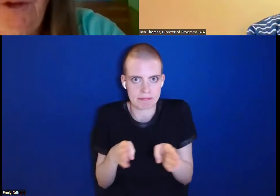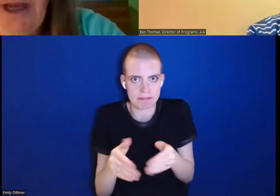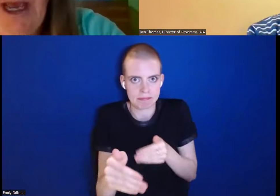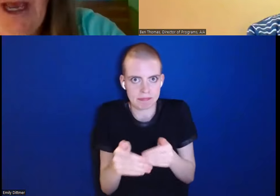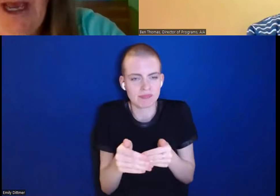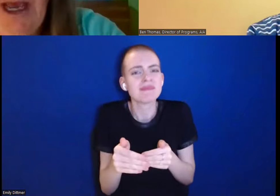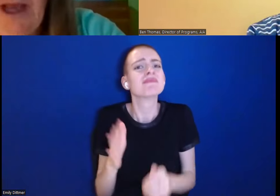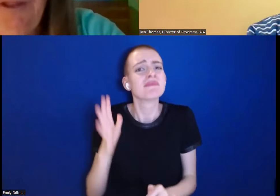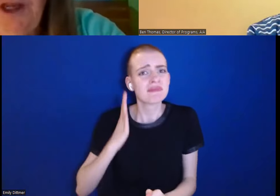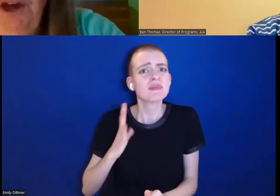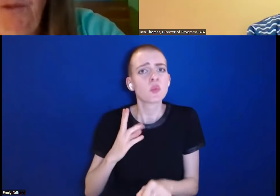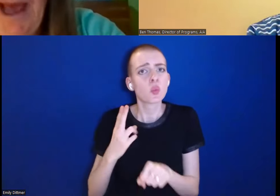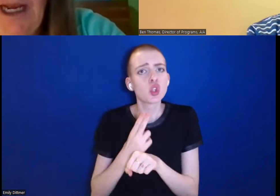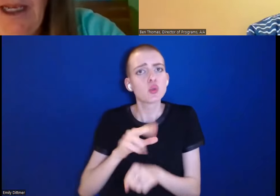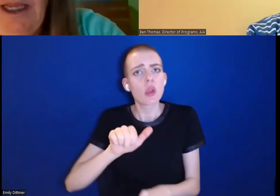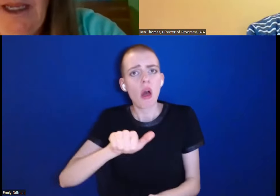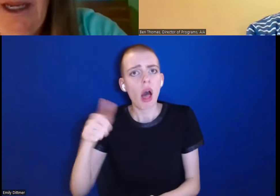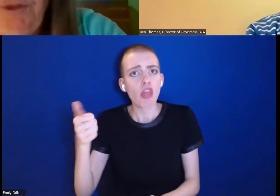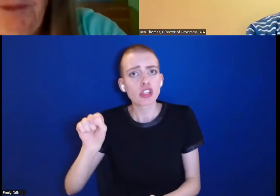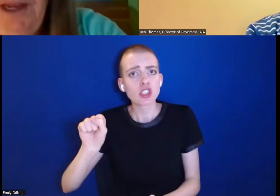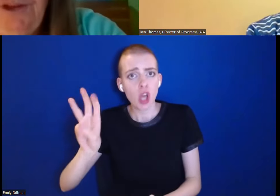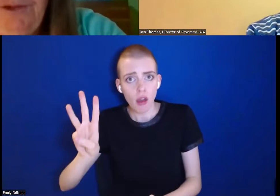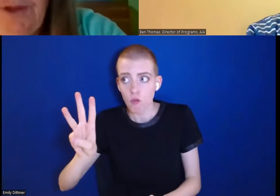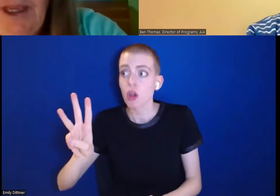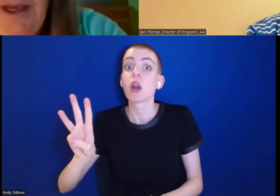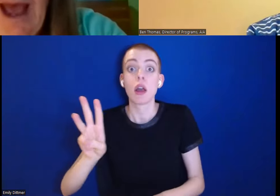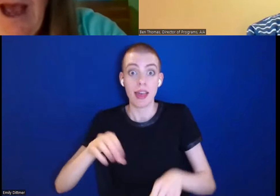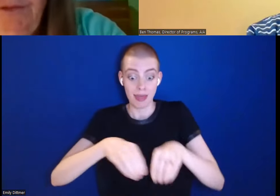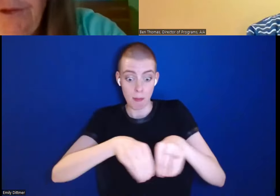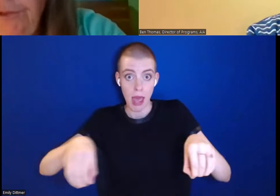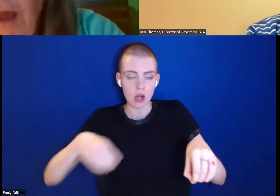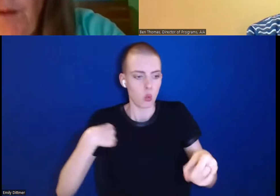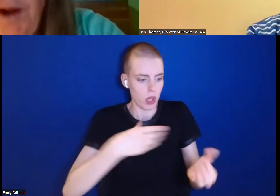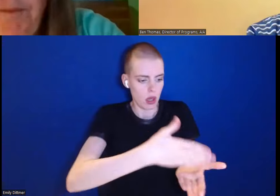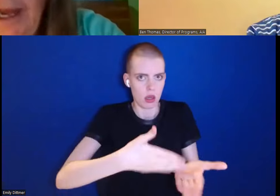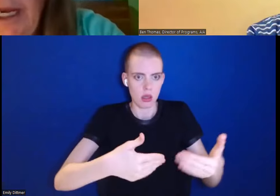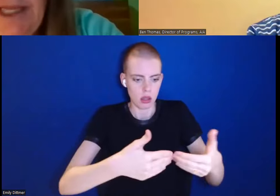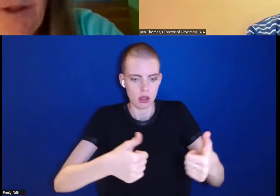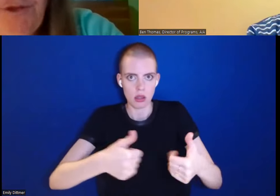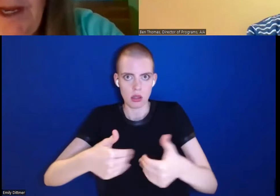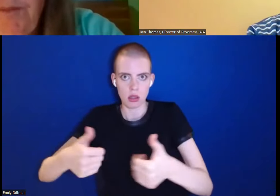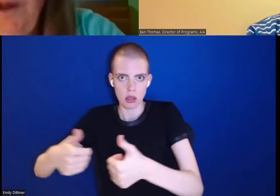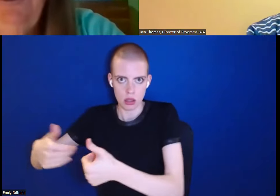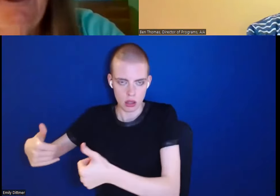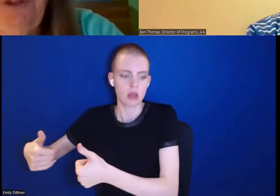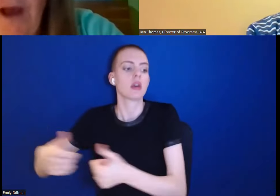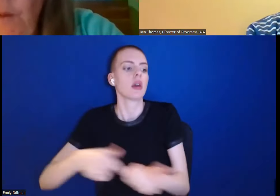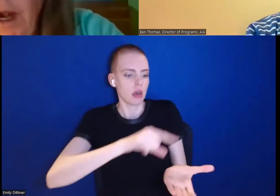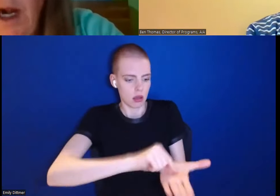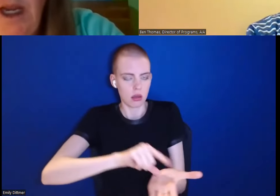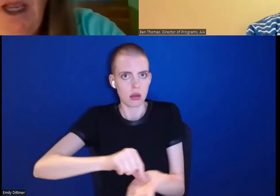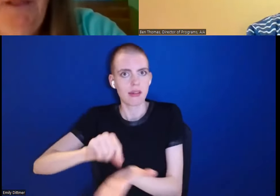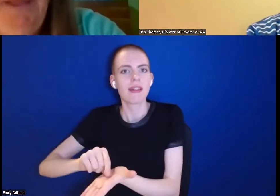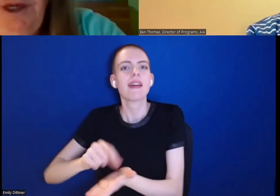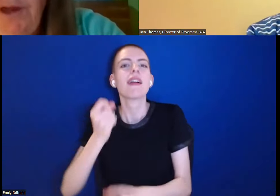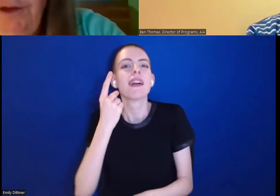software to cut the canoe paddle into pieces. Now there's software embedded in the 3D printing